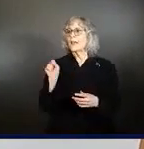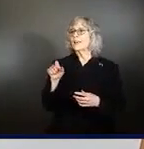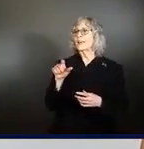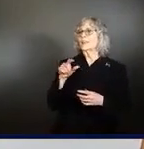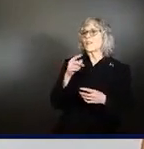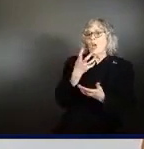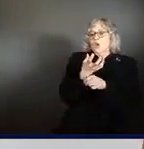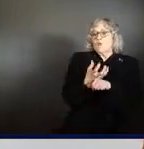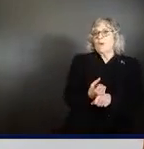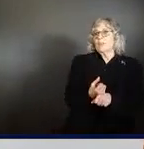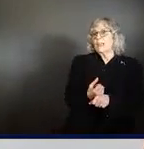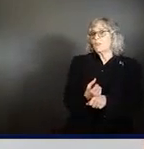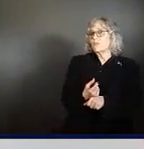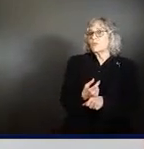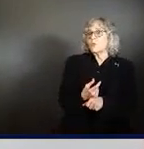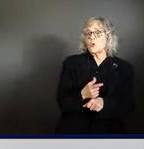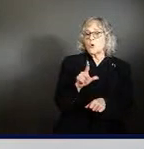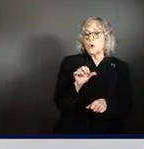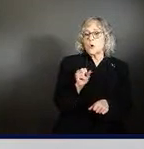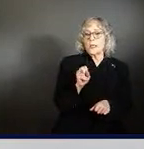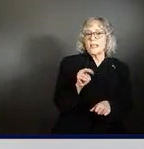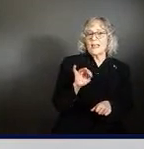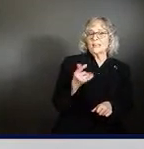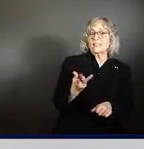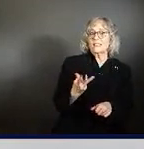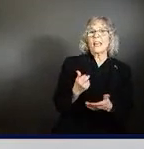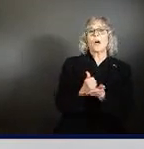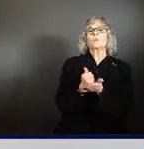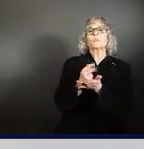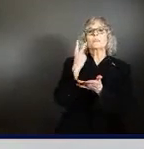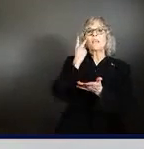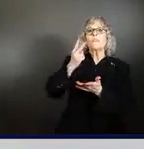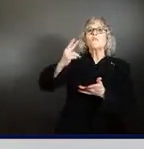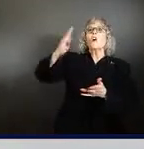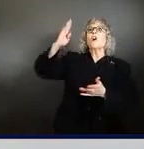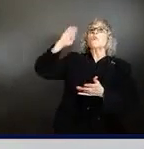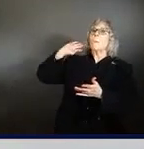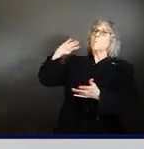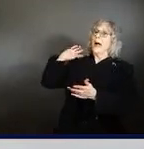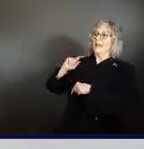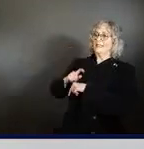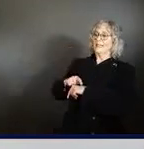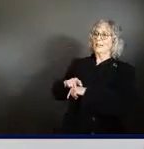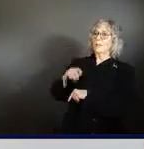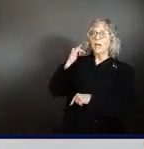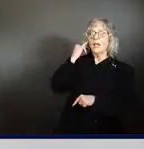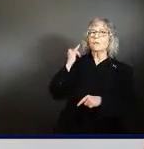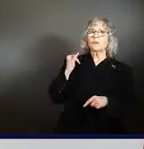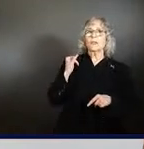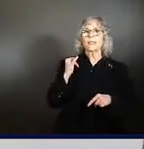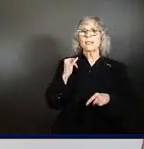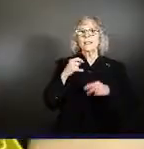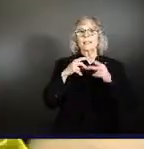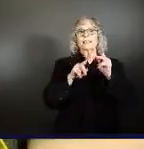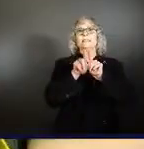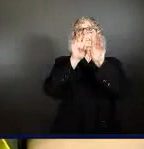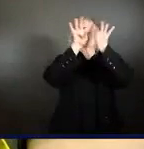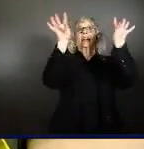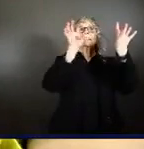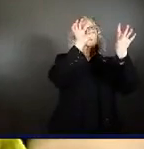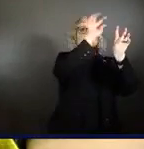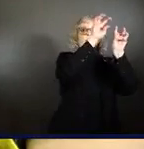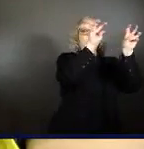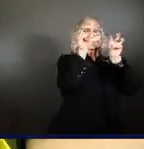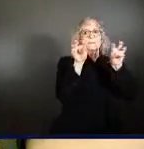lensing actually helps us see even farther back because when you get a massive cluster of galaxies, their